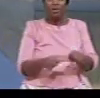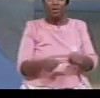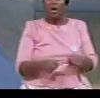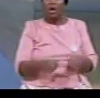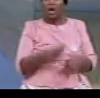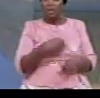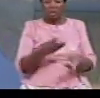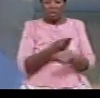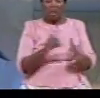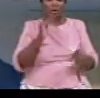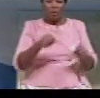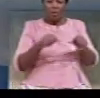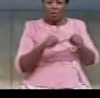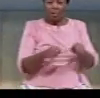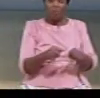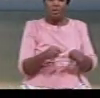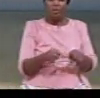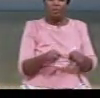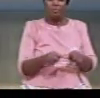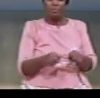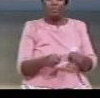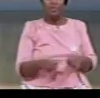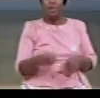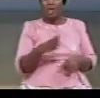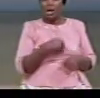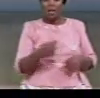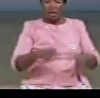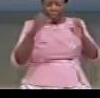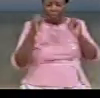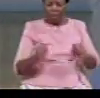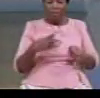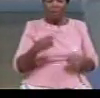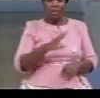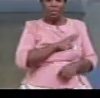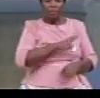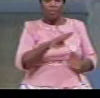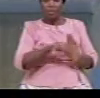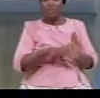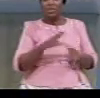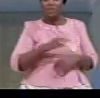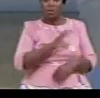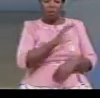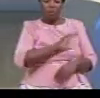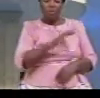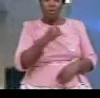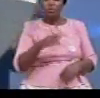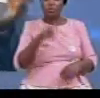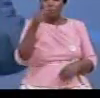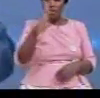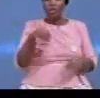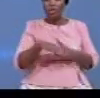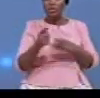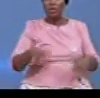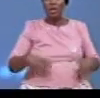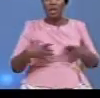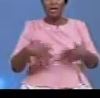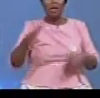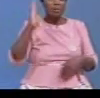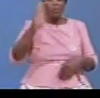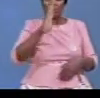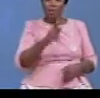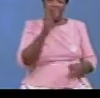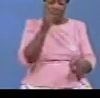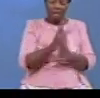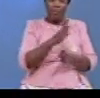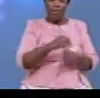Deliverance will be sustained. The power, the boldness, the courage of God in your life will be sustained.